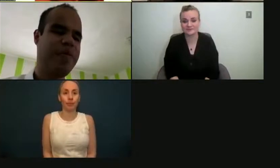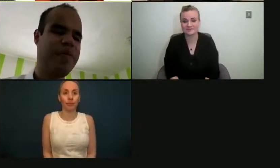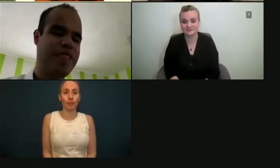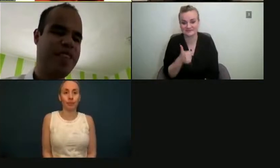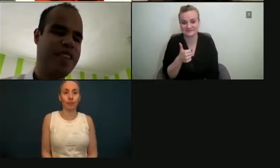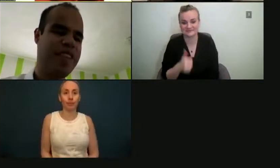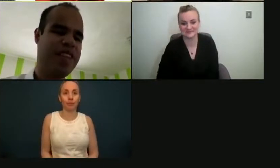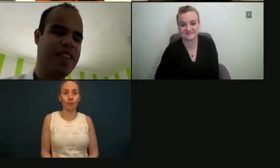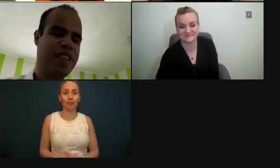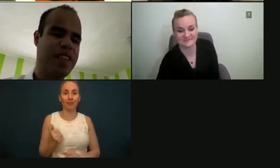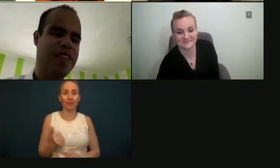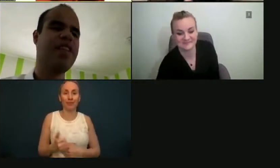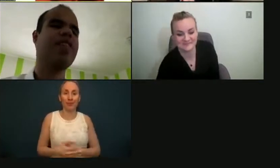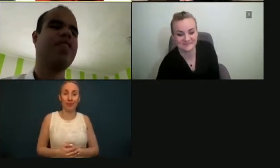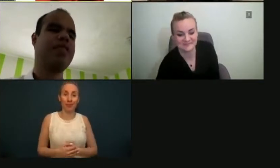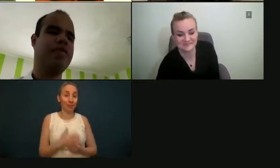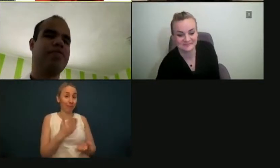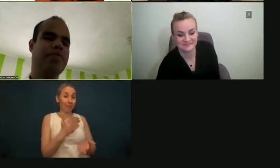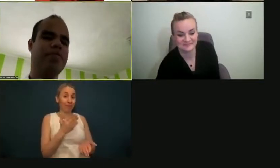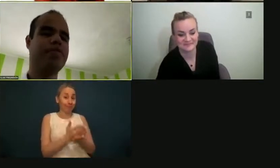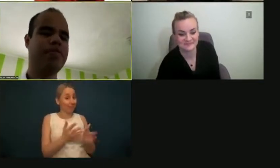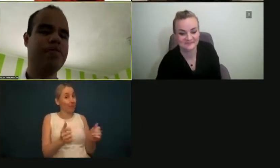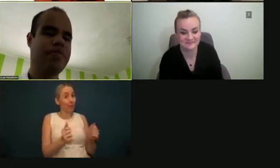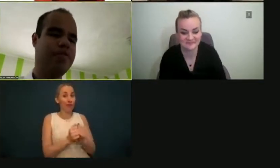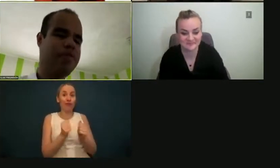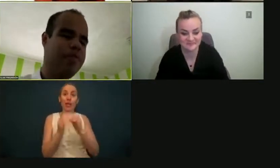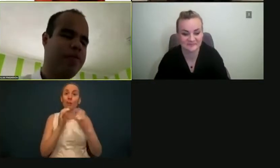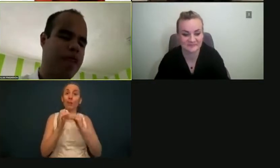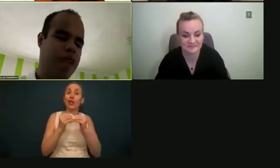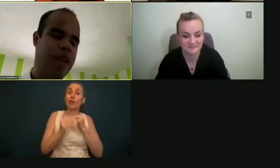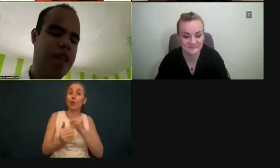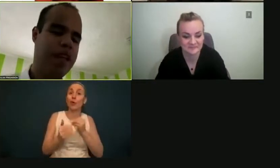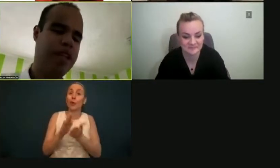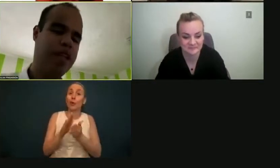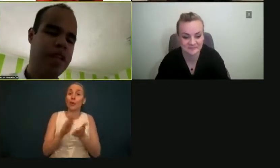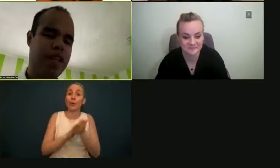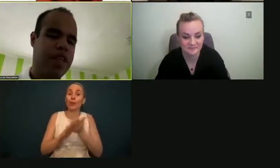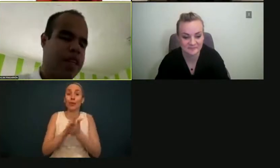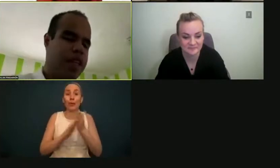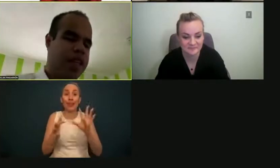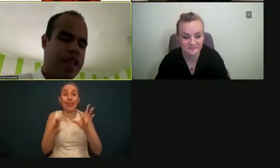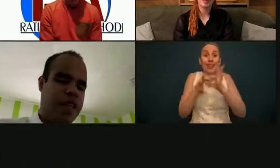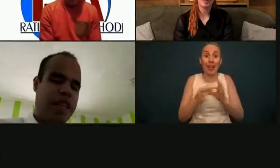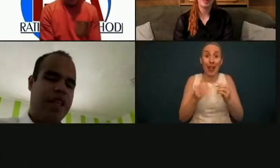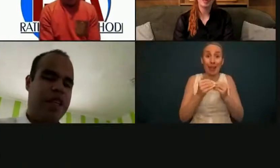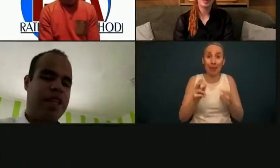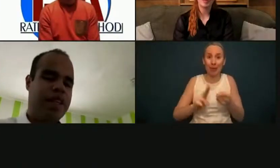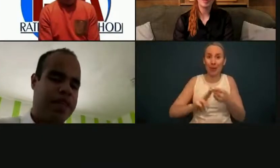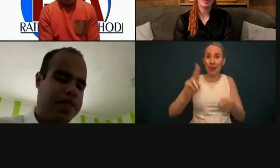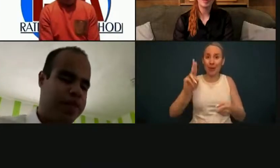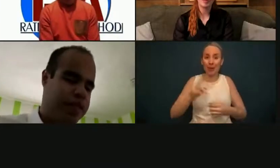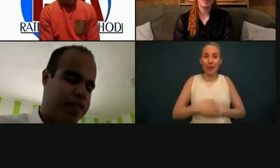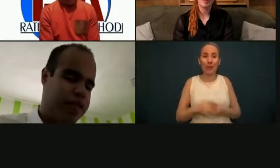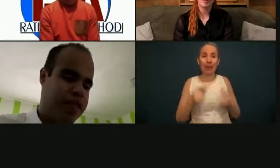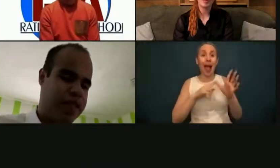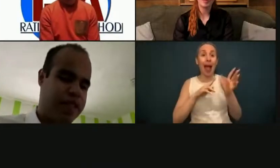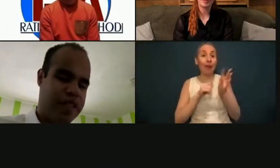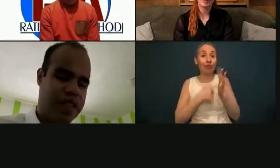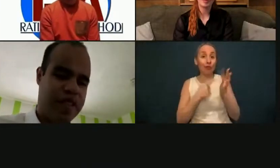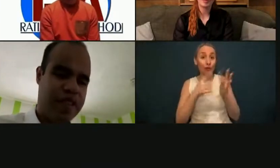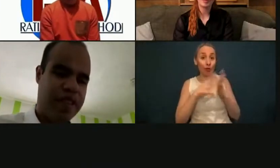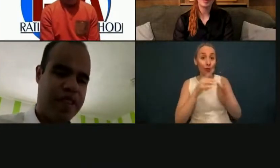we communicate, the more we'll connect. Thank you so much. Andrew? I'd just like to remind everyone that at